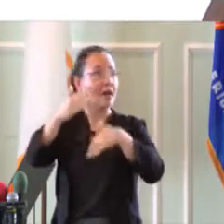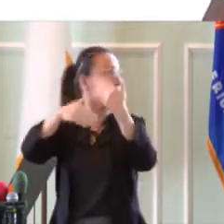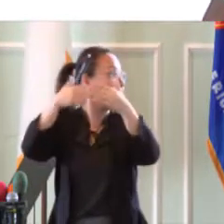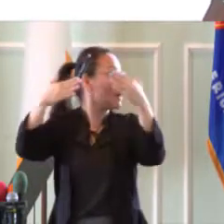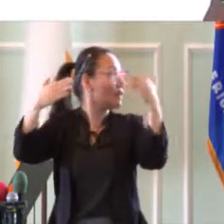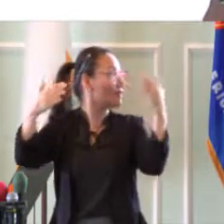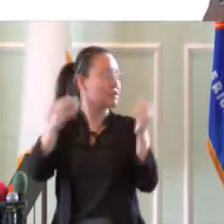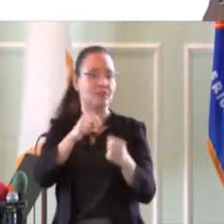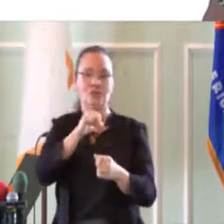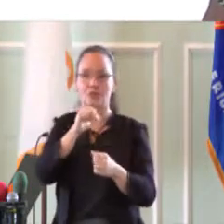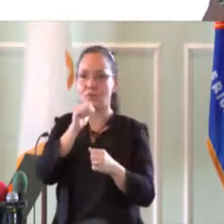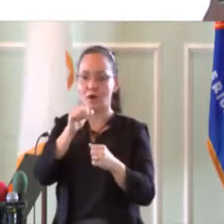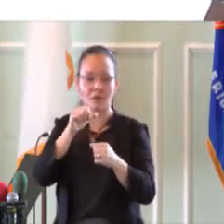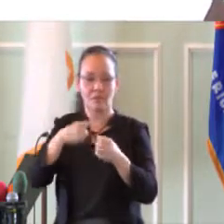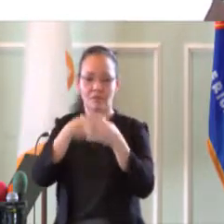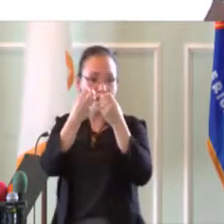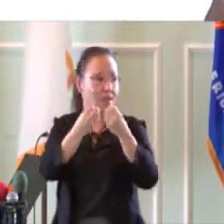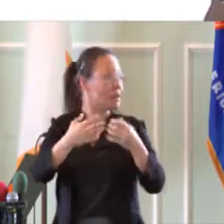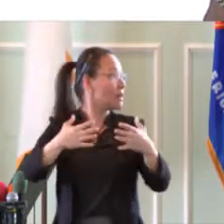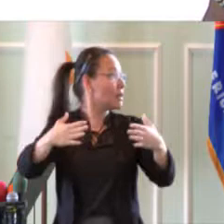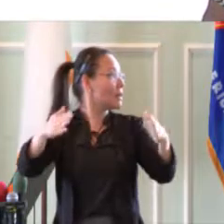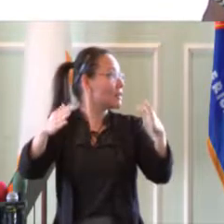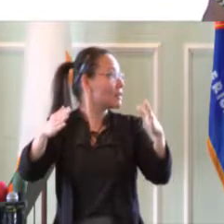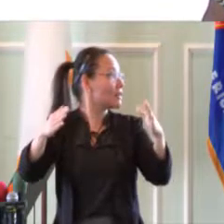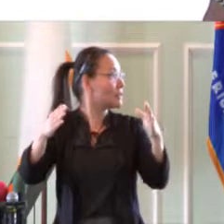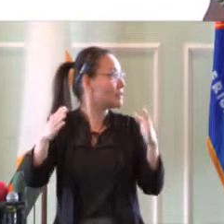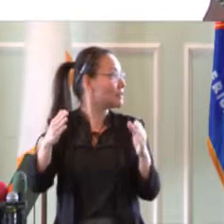Were it not for